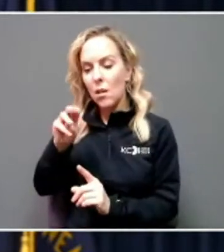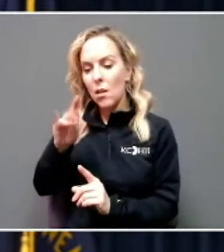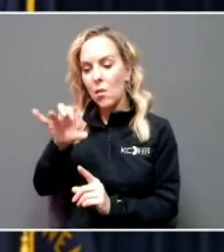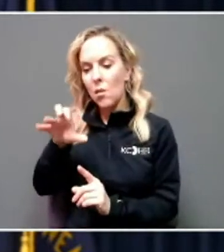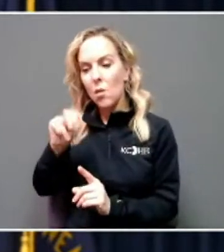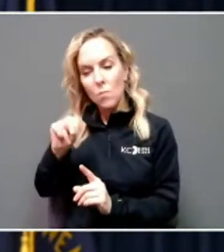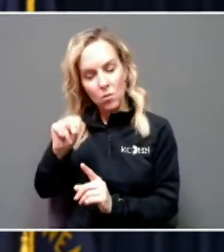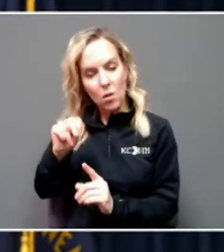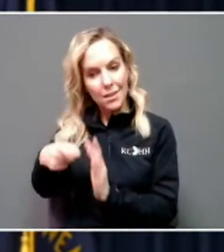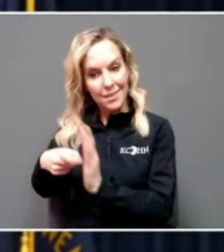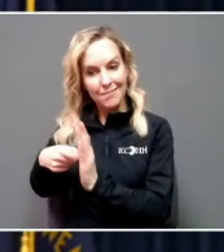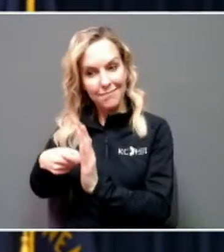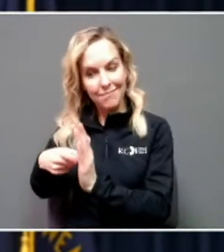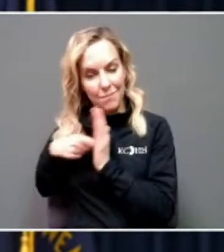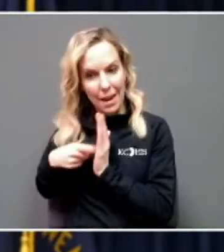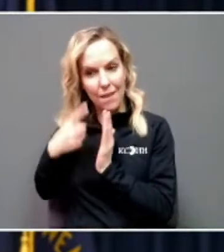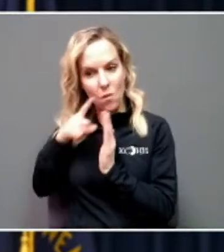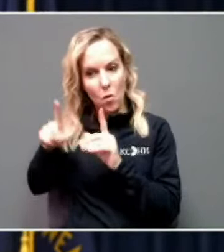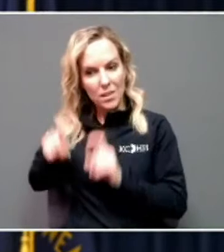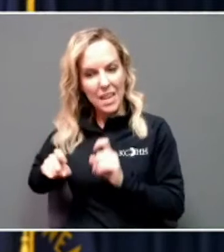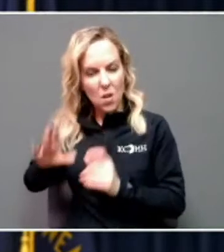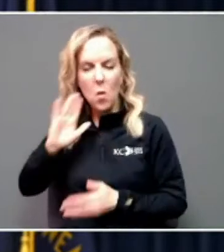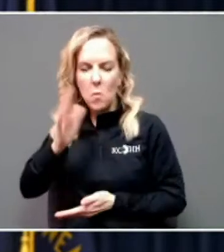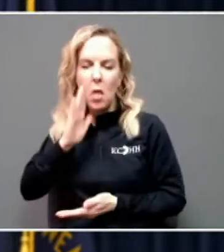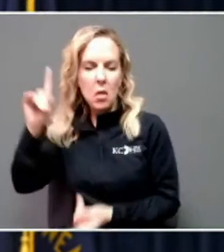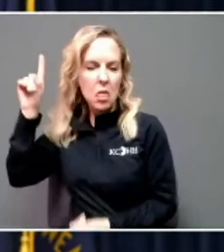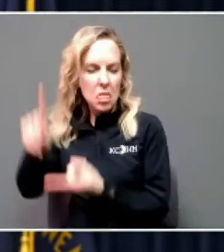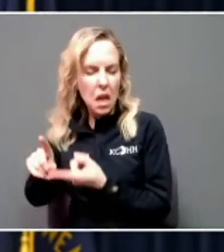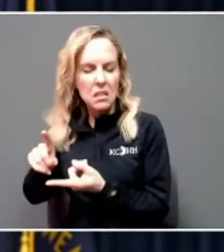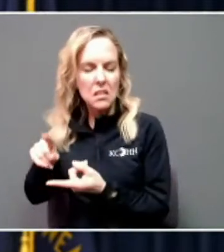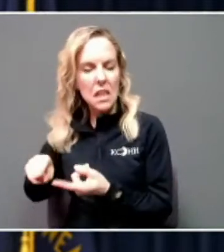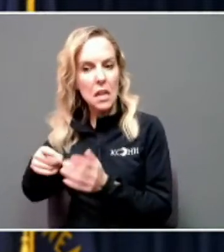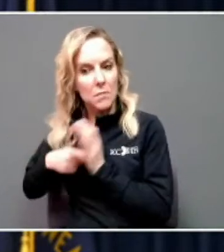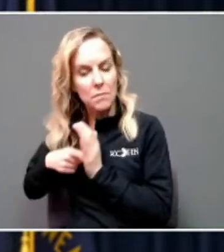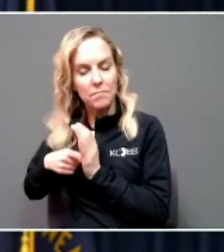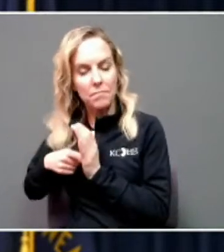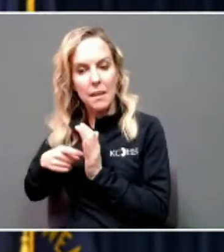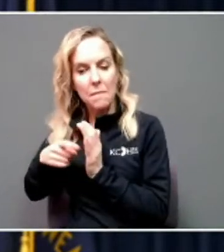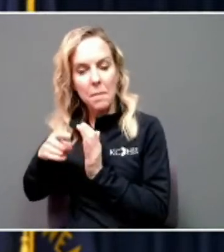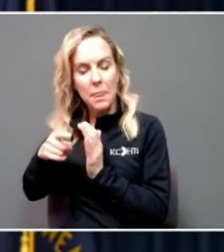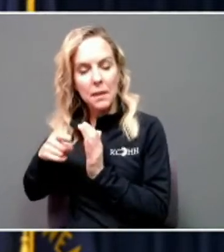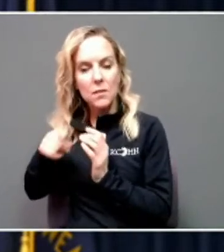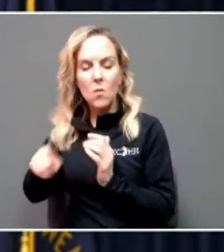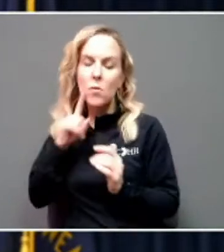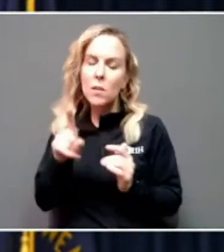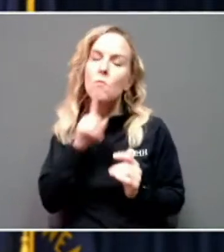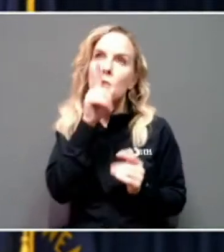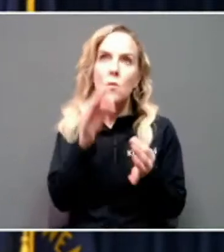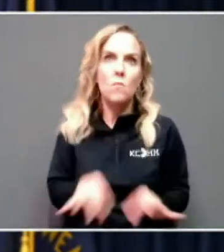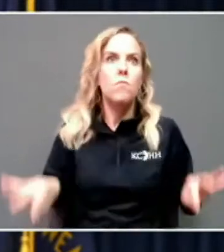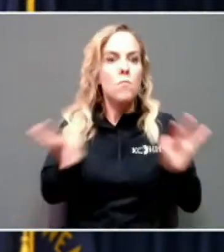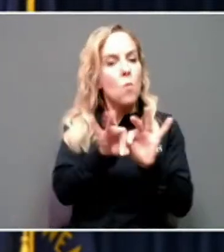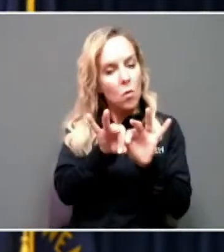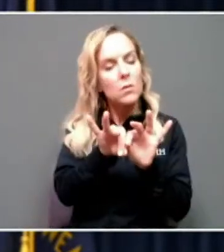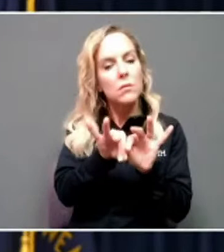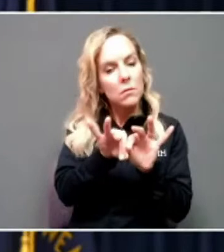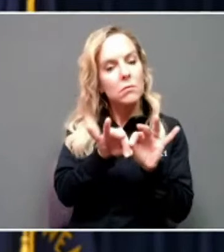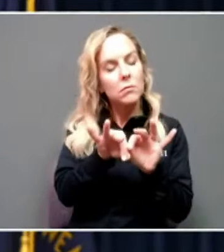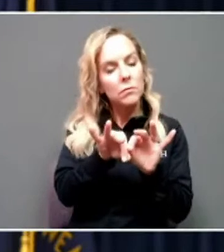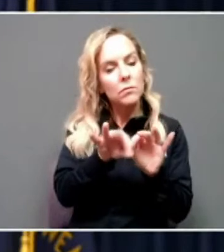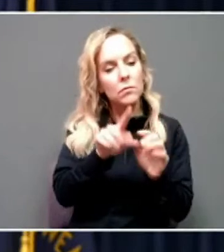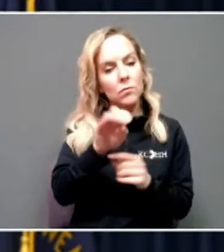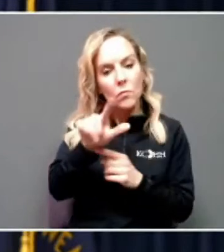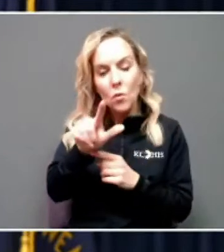which we think will lessen. But we think it is an important and valuable tool when it is paired with universal